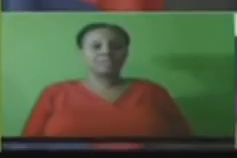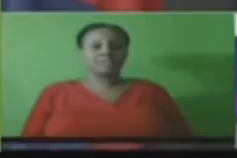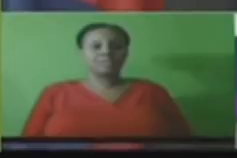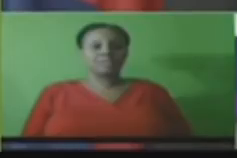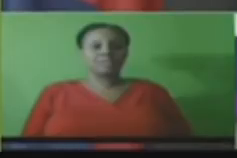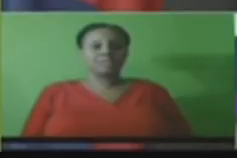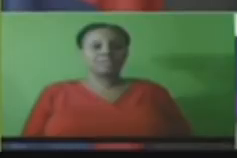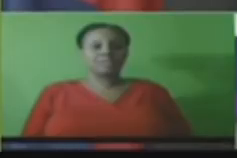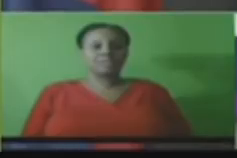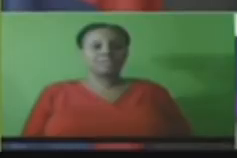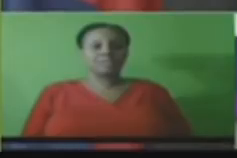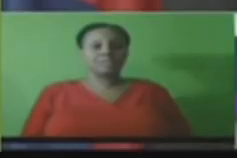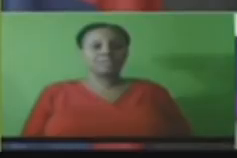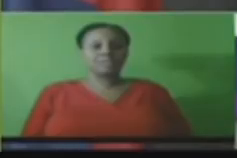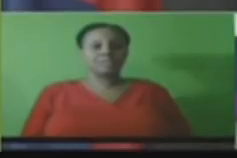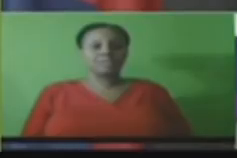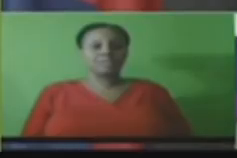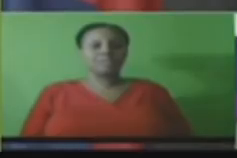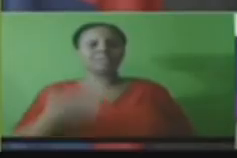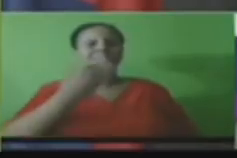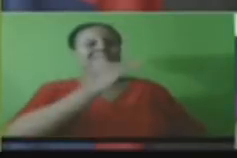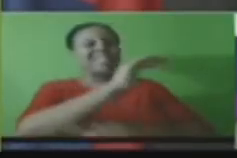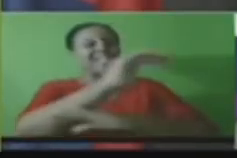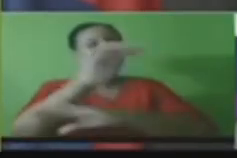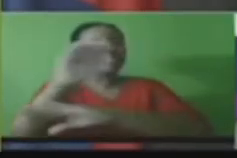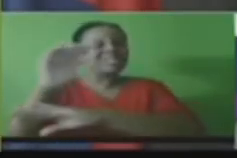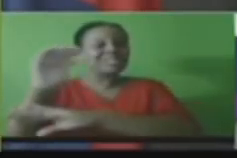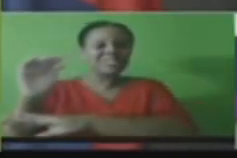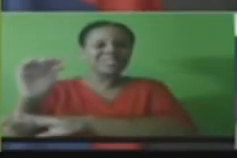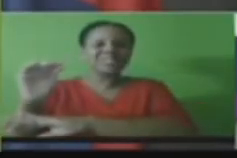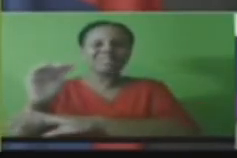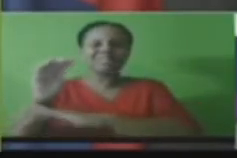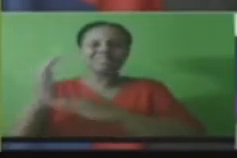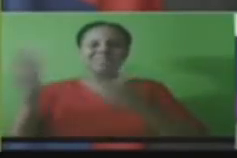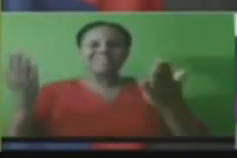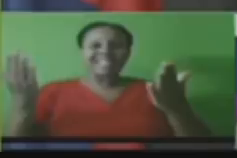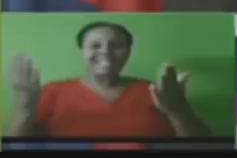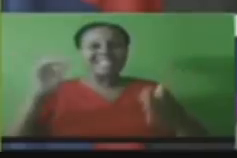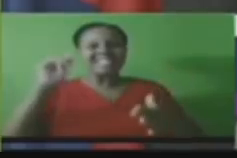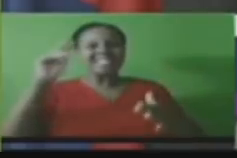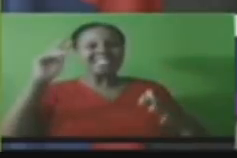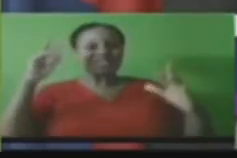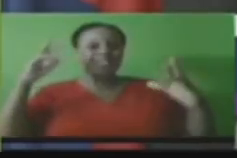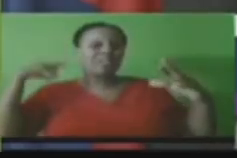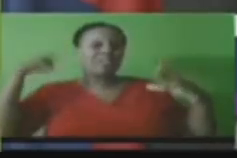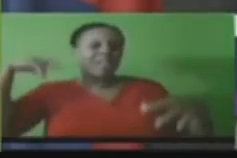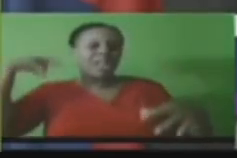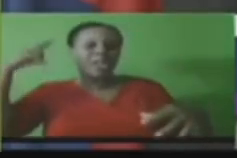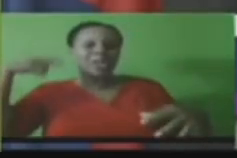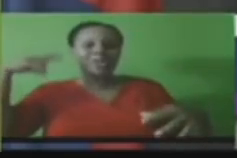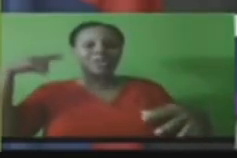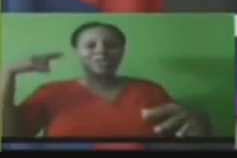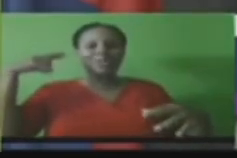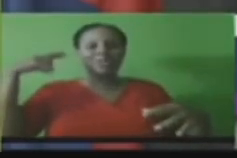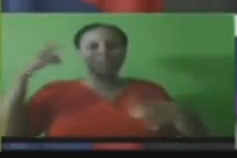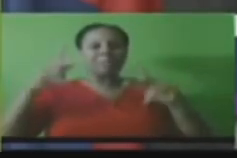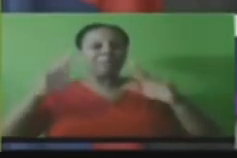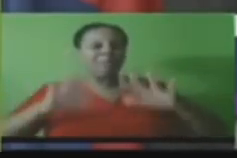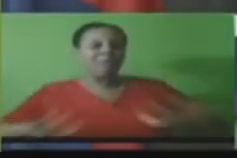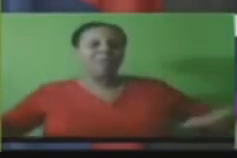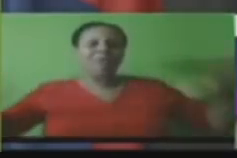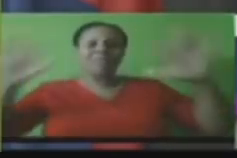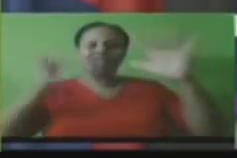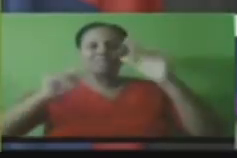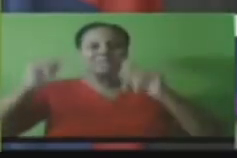Good afternoon, members of the media. Good afternoon, members of the national community following us on your various platforms at home